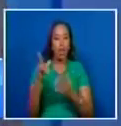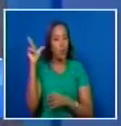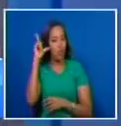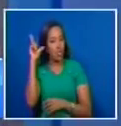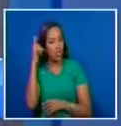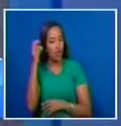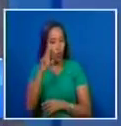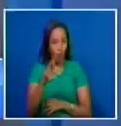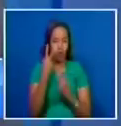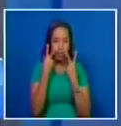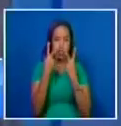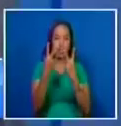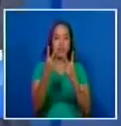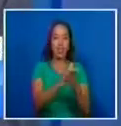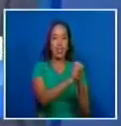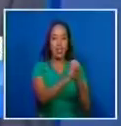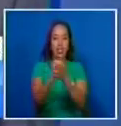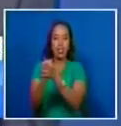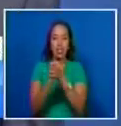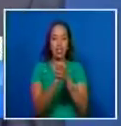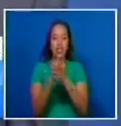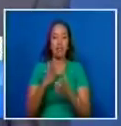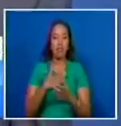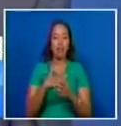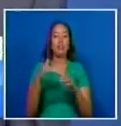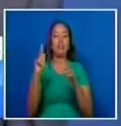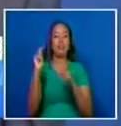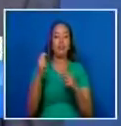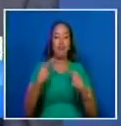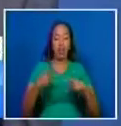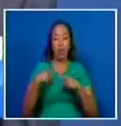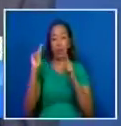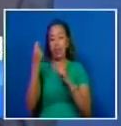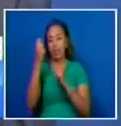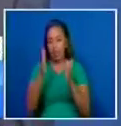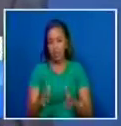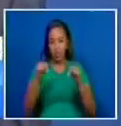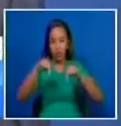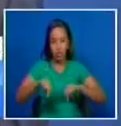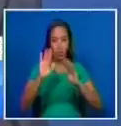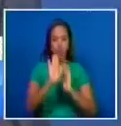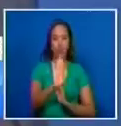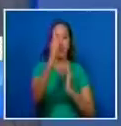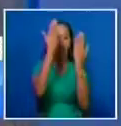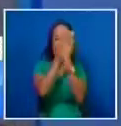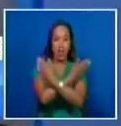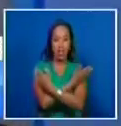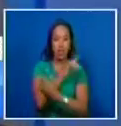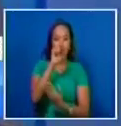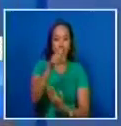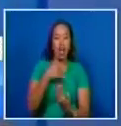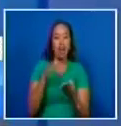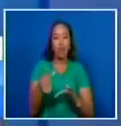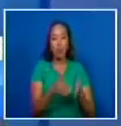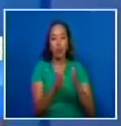na kutazama. Greetings my fellow Kenyans. Tonight is your night. It is not our night. You get the chance